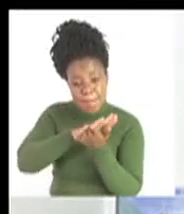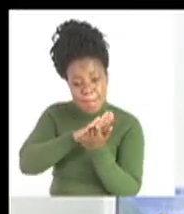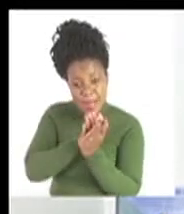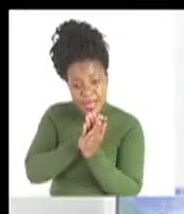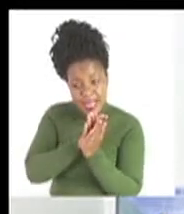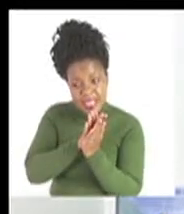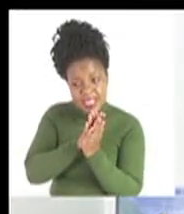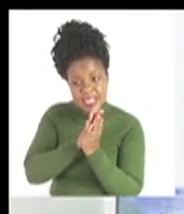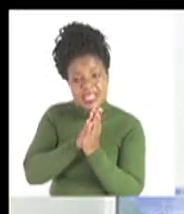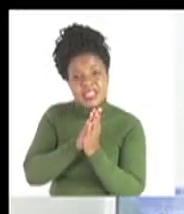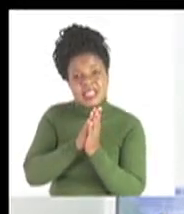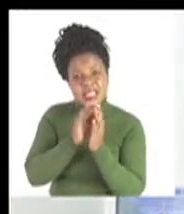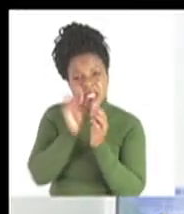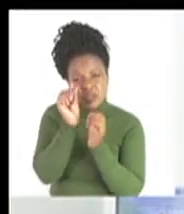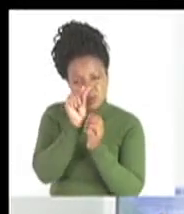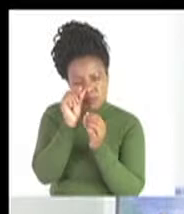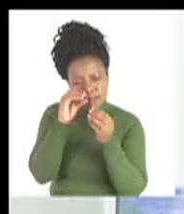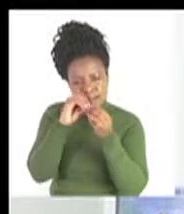a number has to appear.